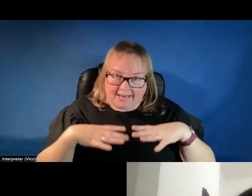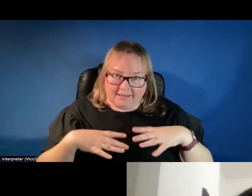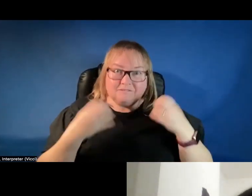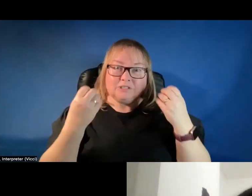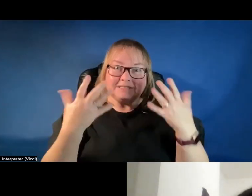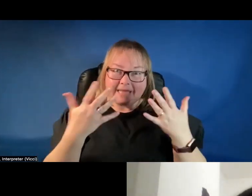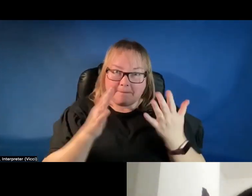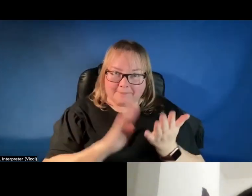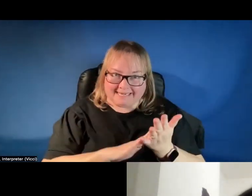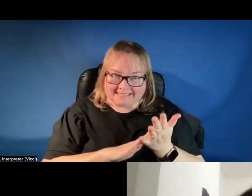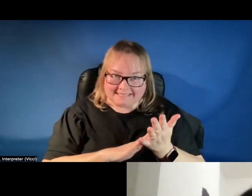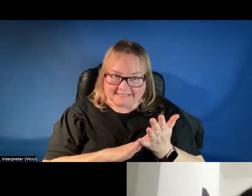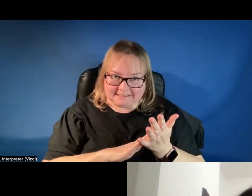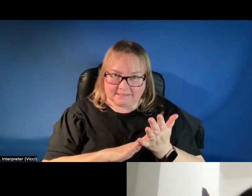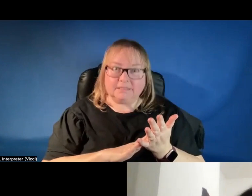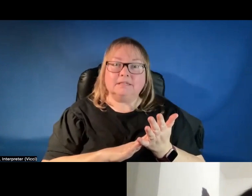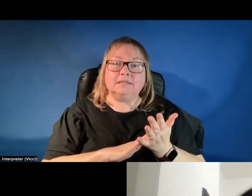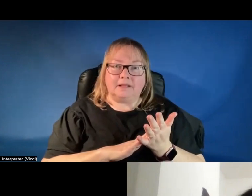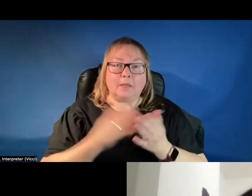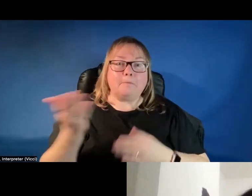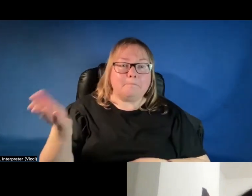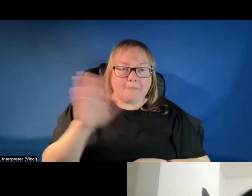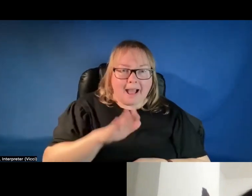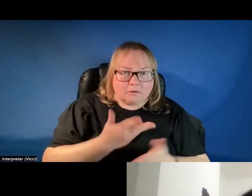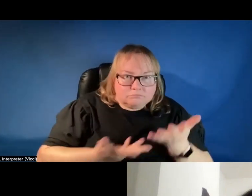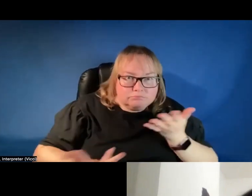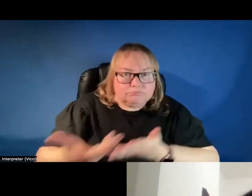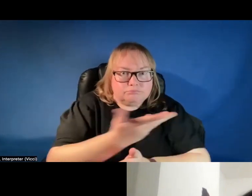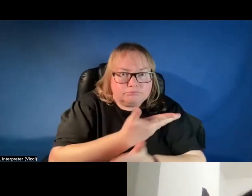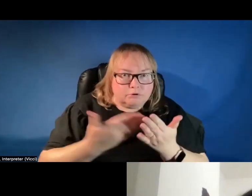talk about fragments and connections and all sorts of good stuff.